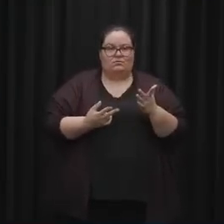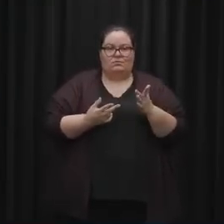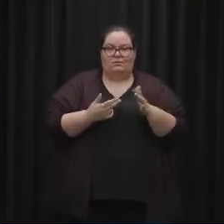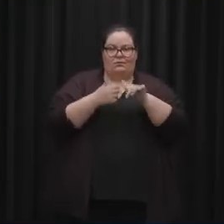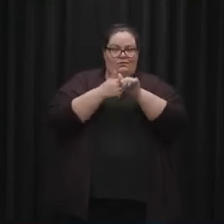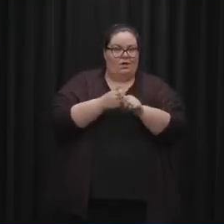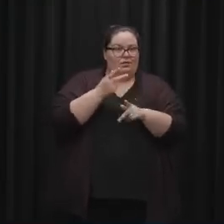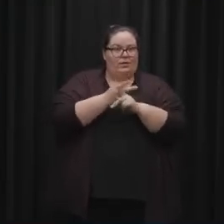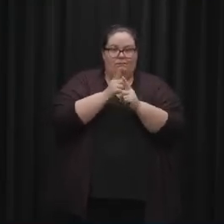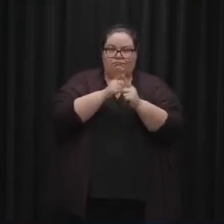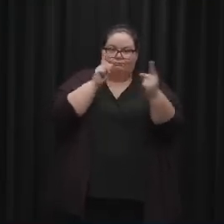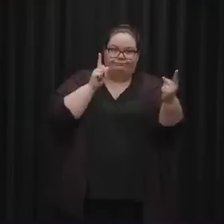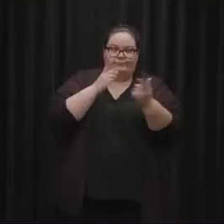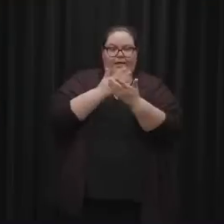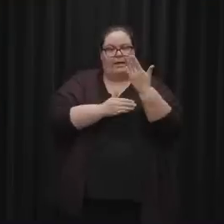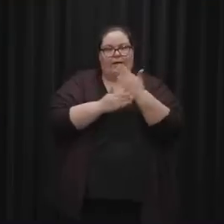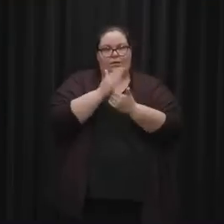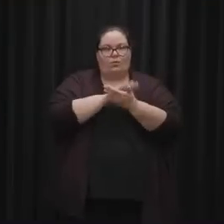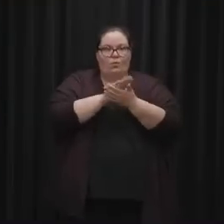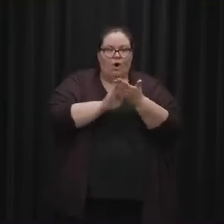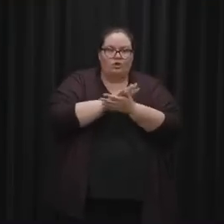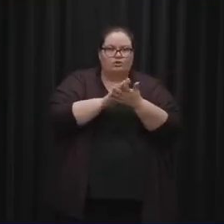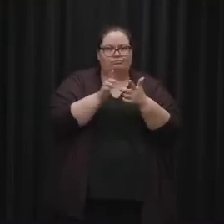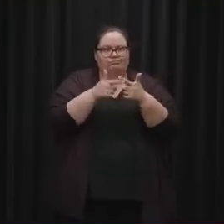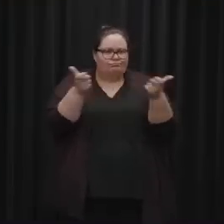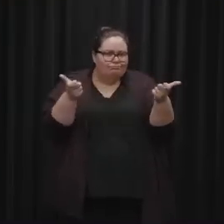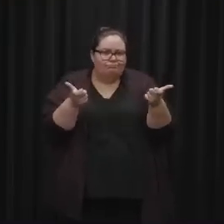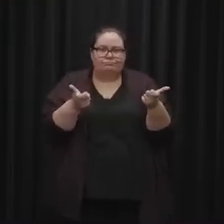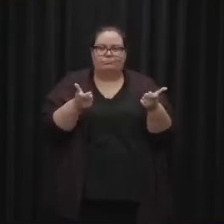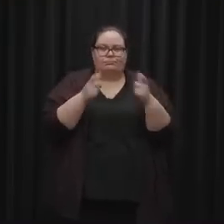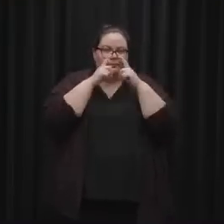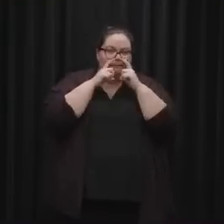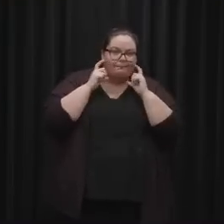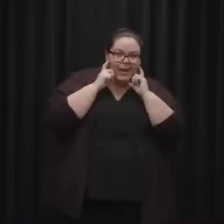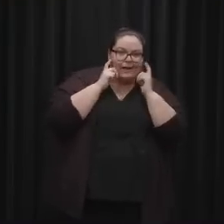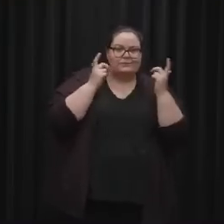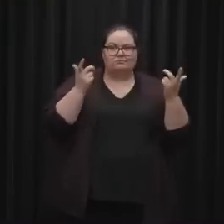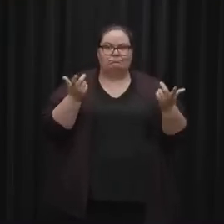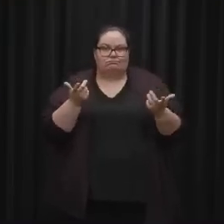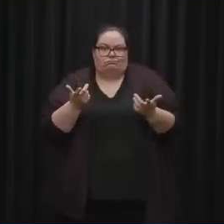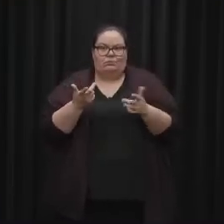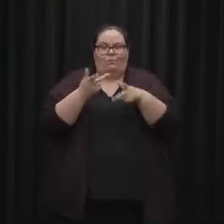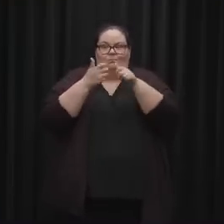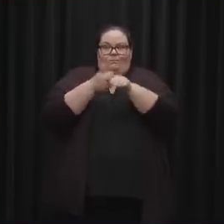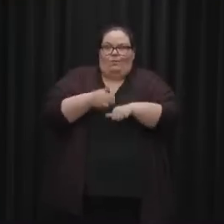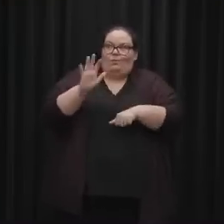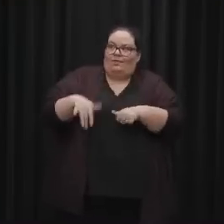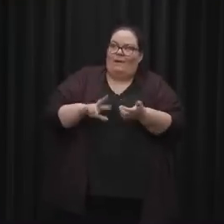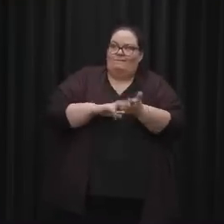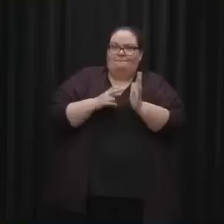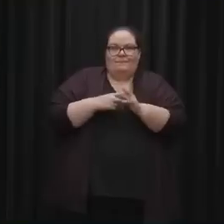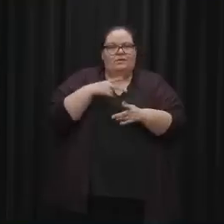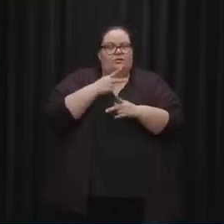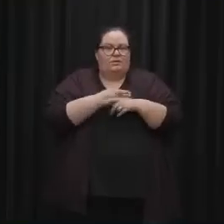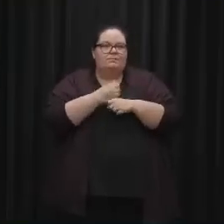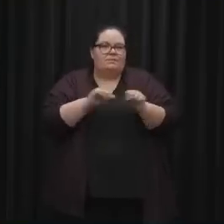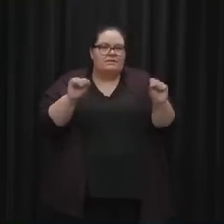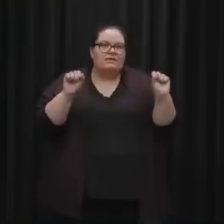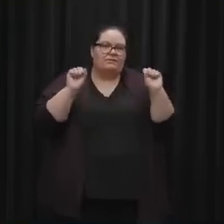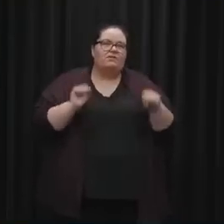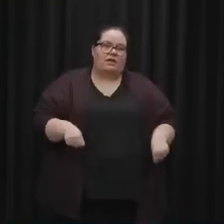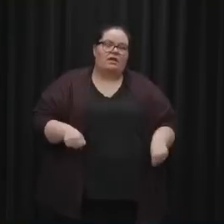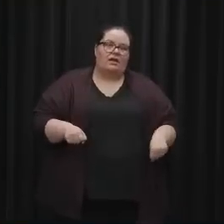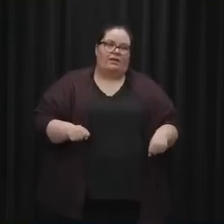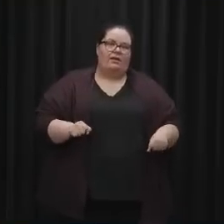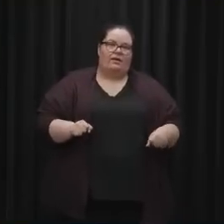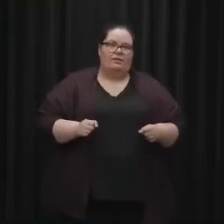same things that we've been doing all along in terms of hand washing, wearing your masks when you can't physically distance, staying 6 feet apart, et